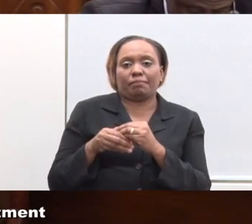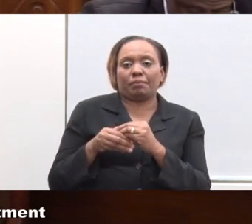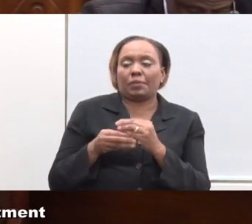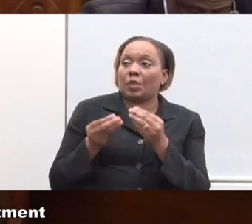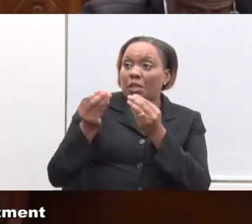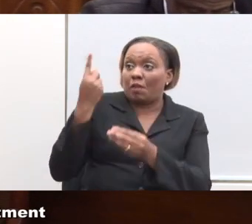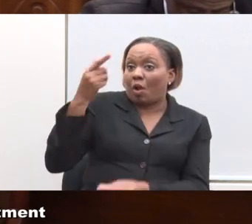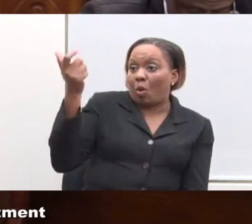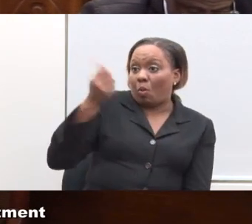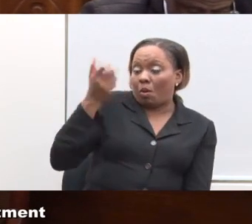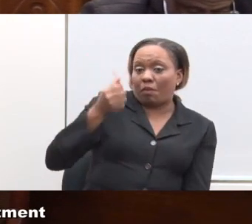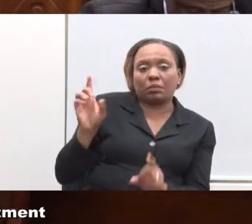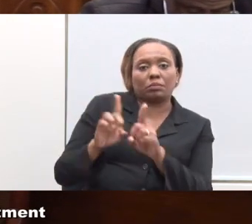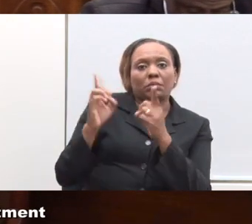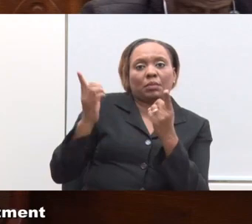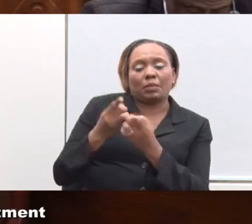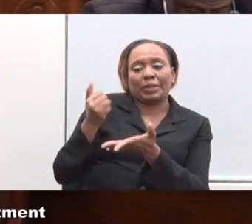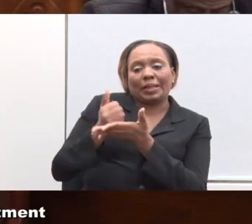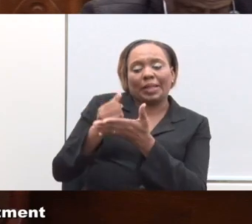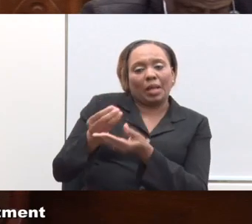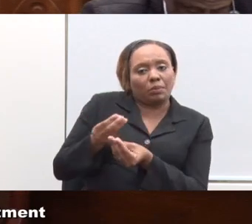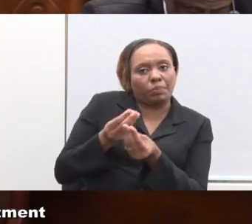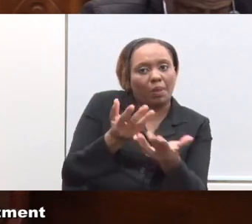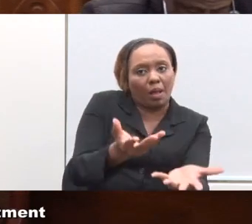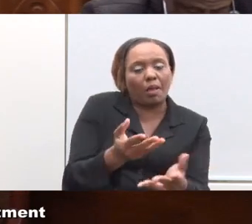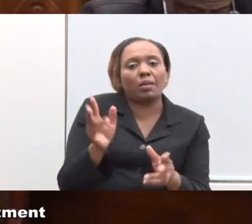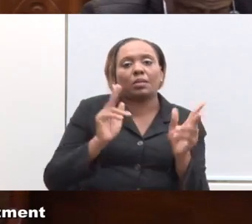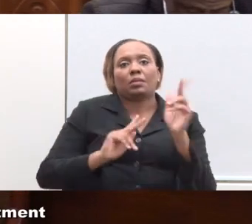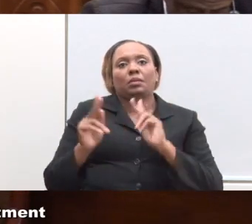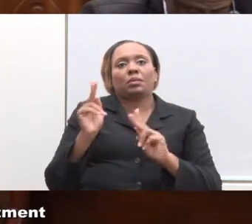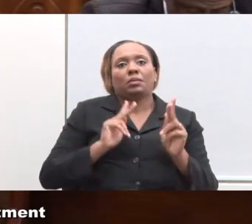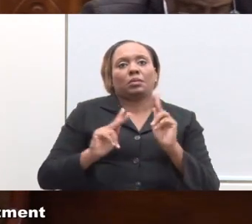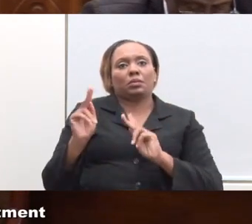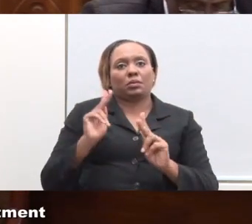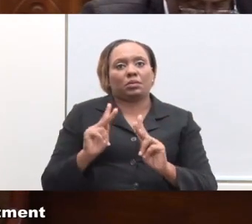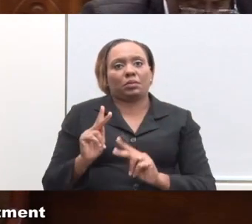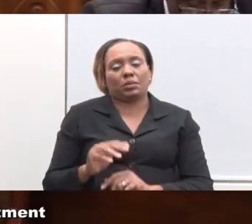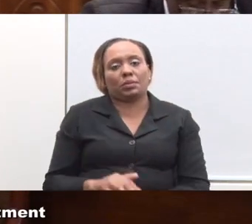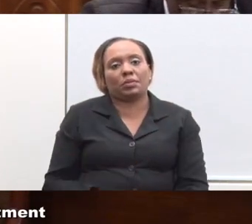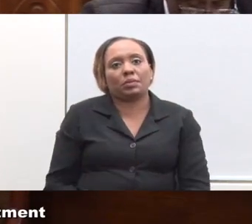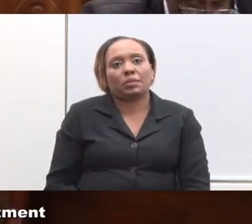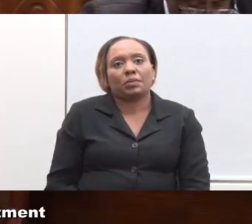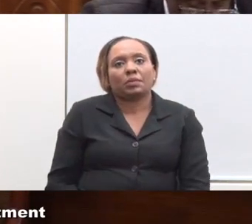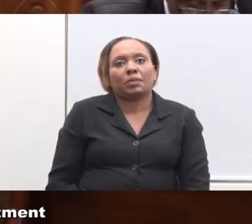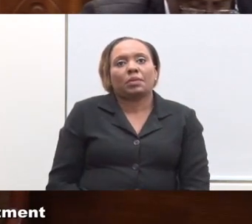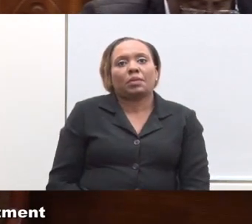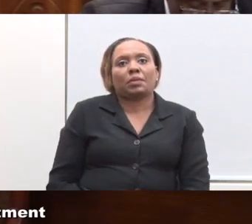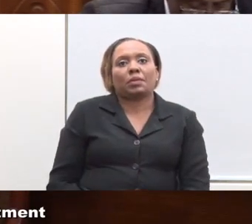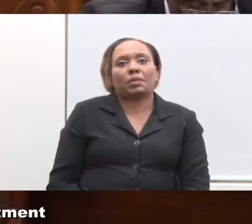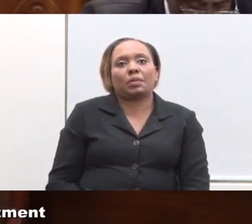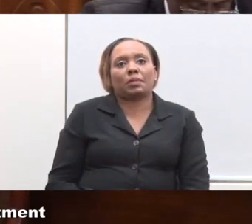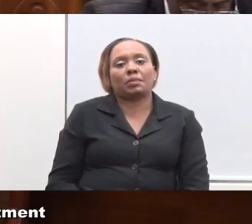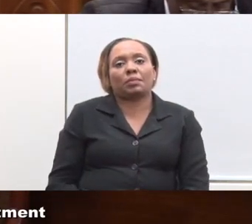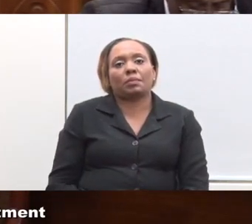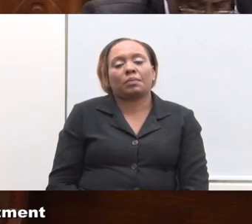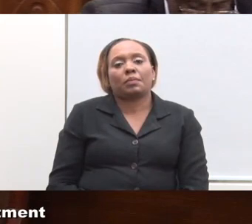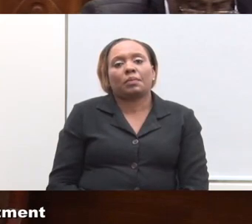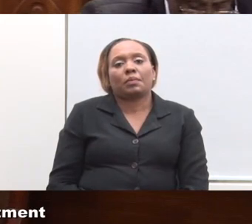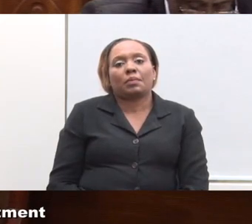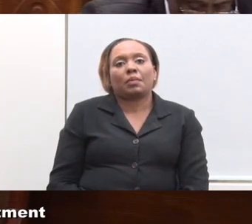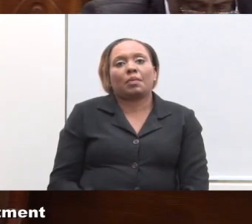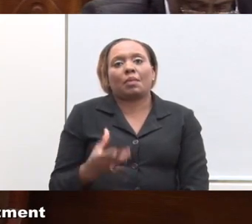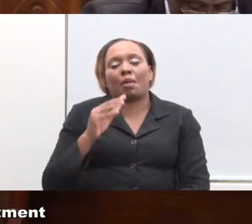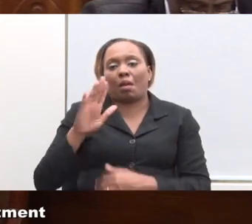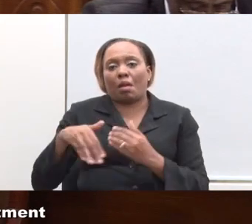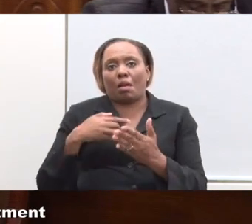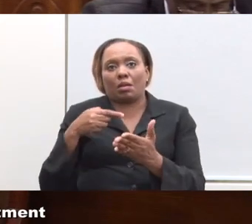to help it be able to deal with the increase in fees, which has been regrettably, and grants and payments